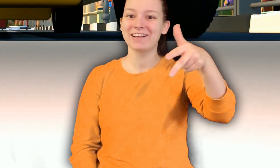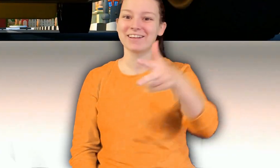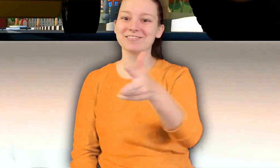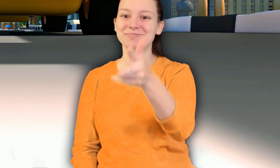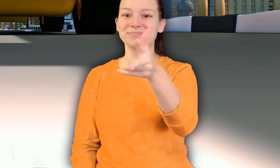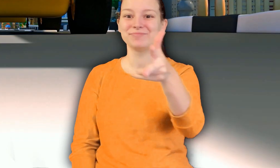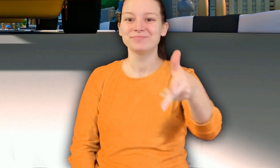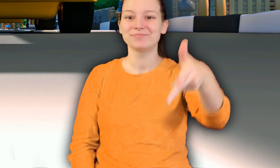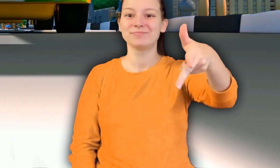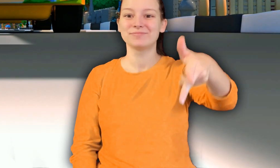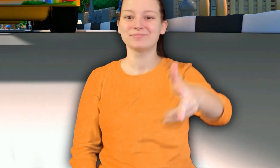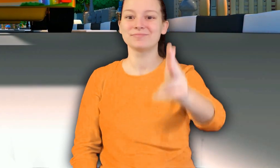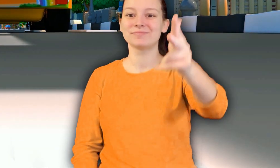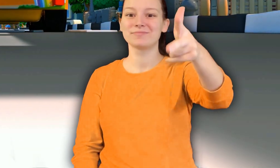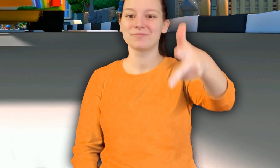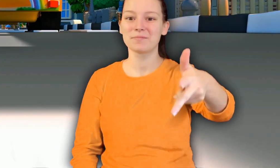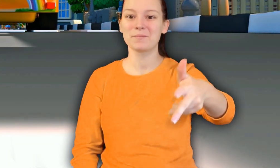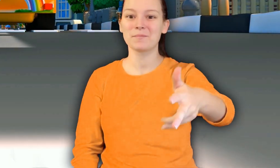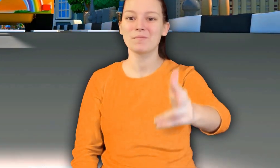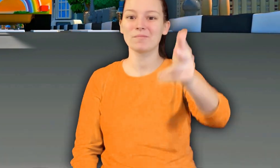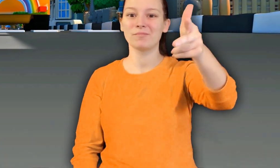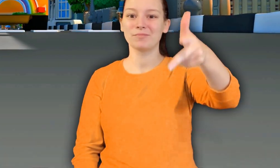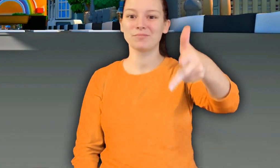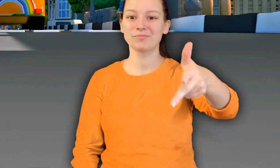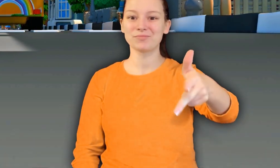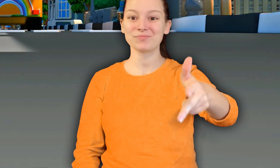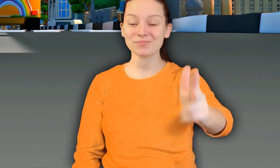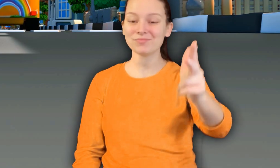the town.